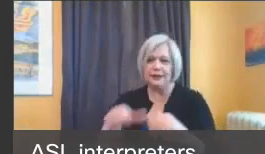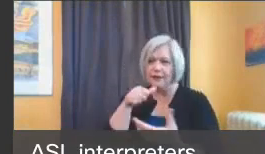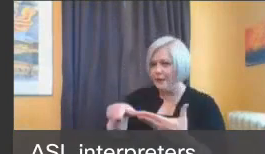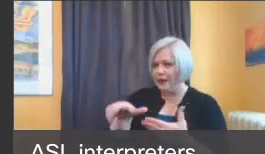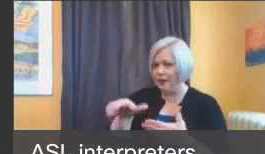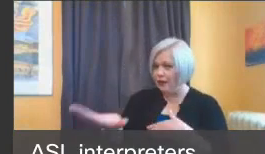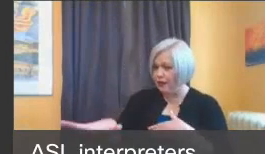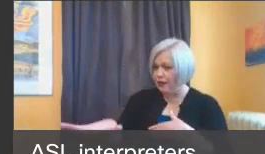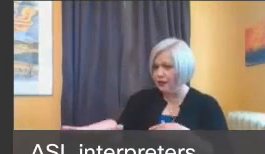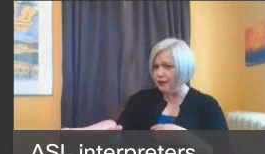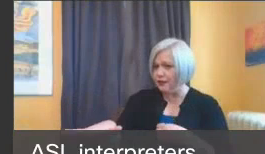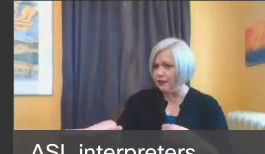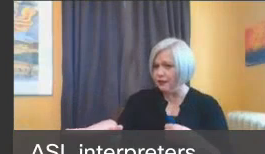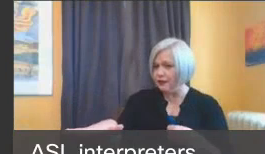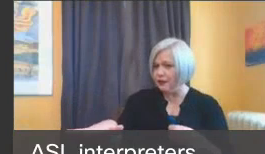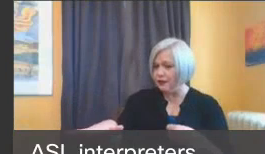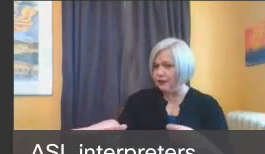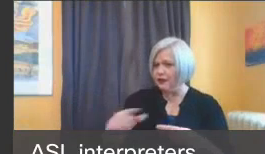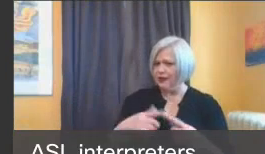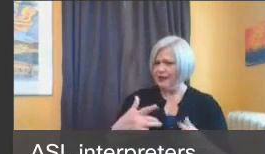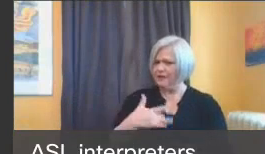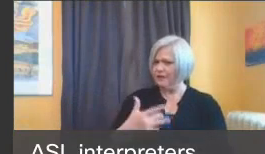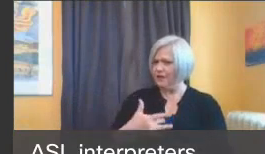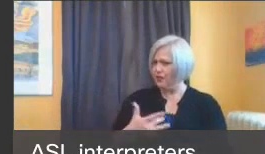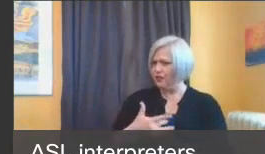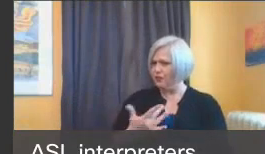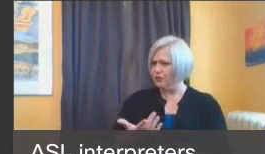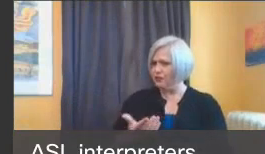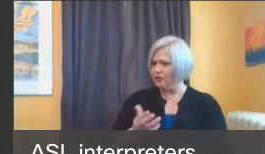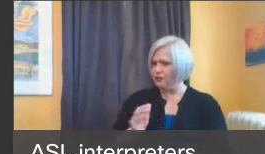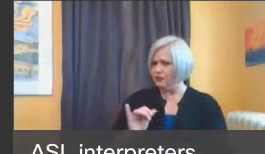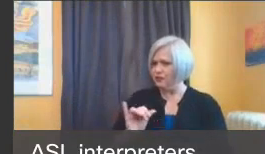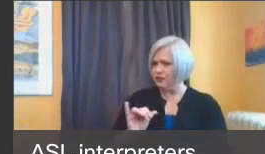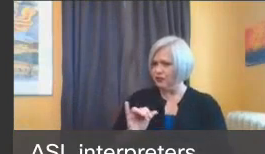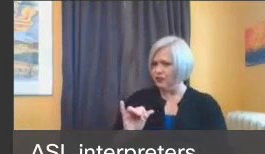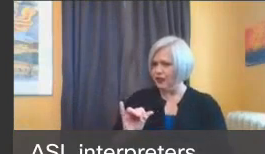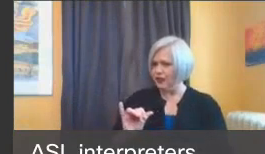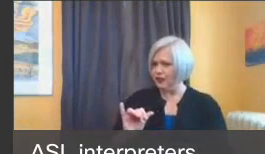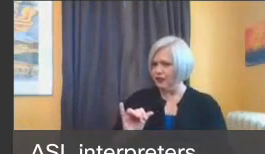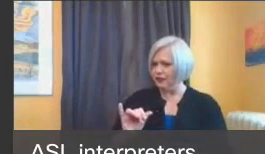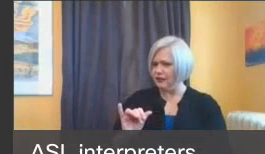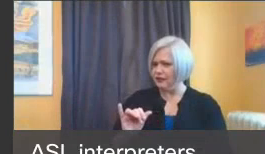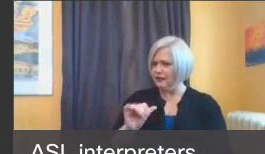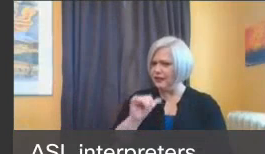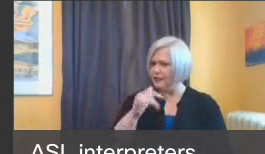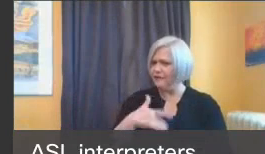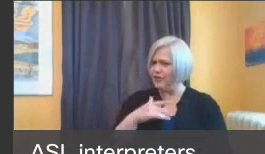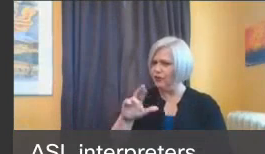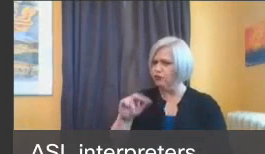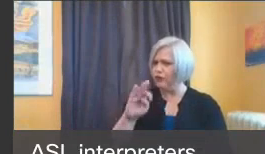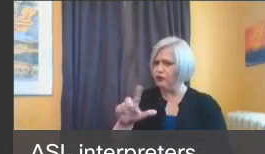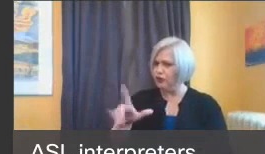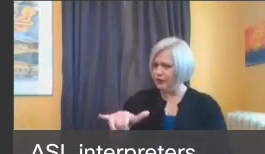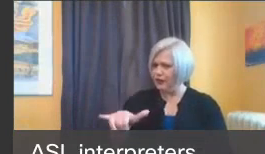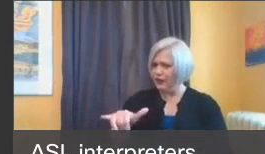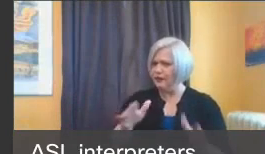mailbox. And that I think probably strikes me as rising to the level of a racially motivated discriminatory provision that